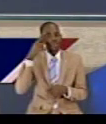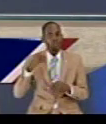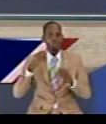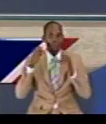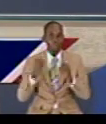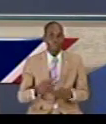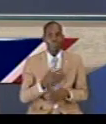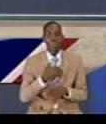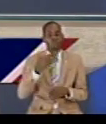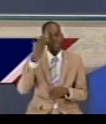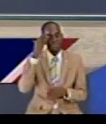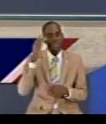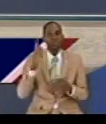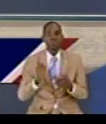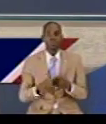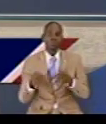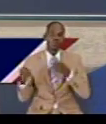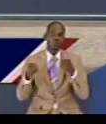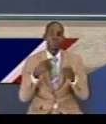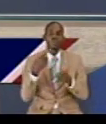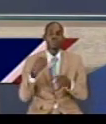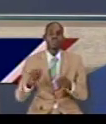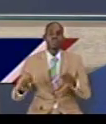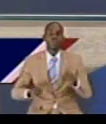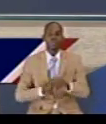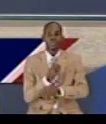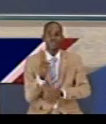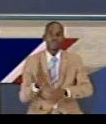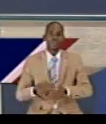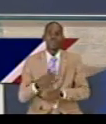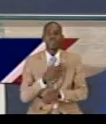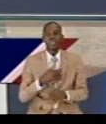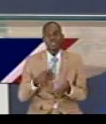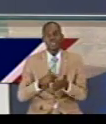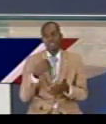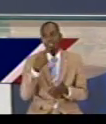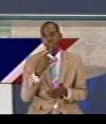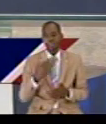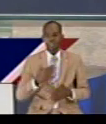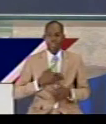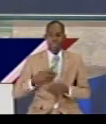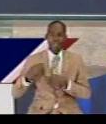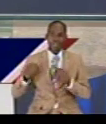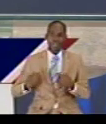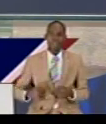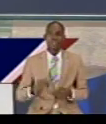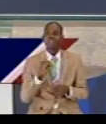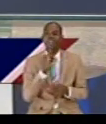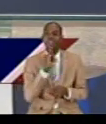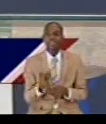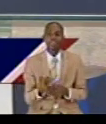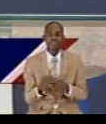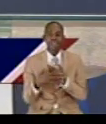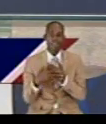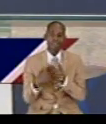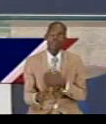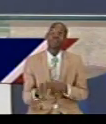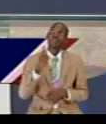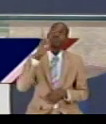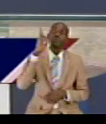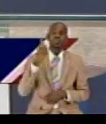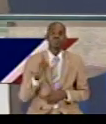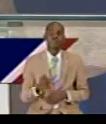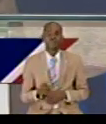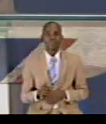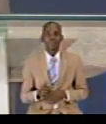knowledge to rule the nation. And he says, my heart is panting after you. He says in